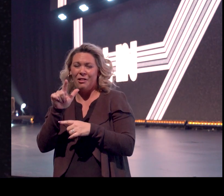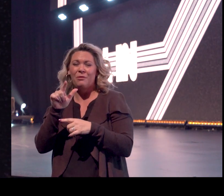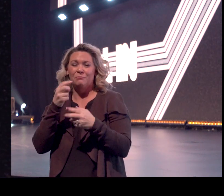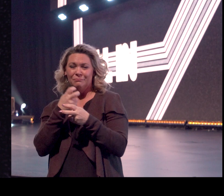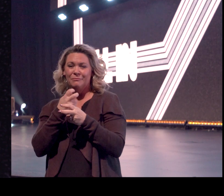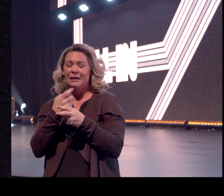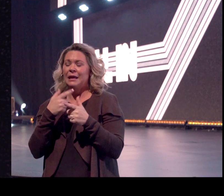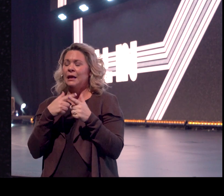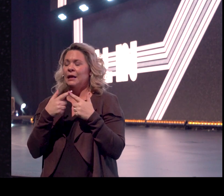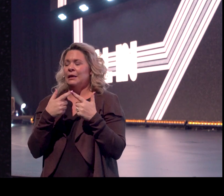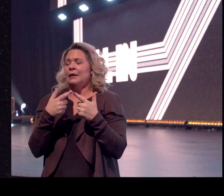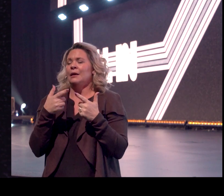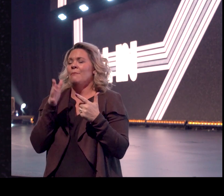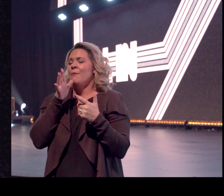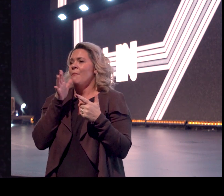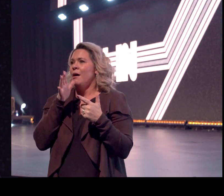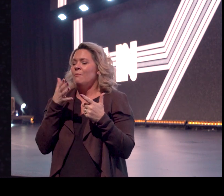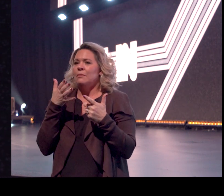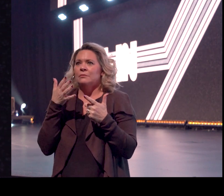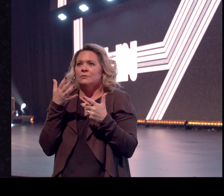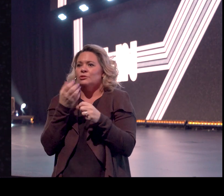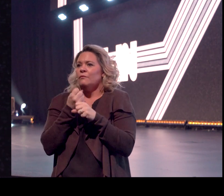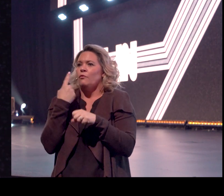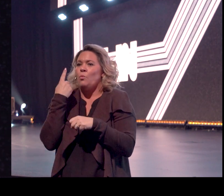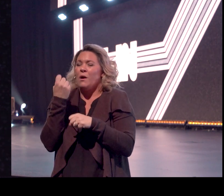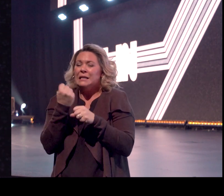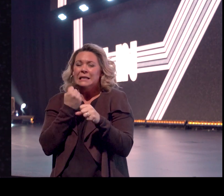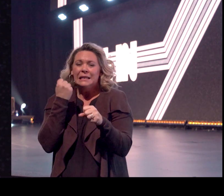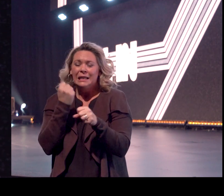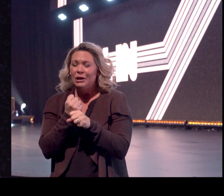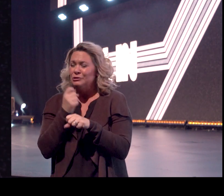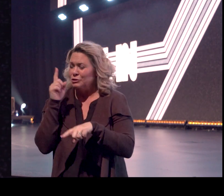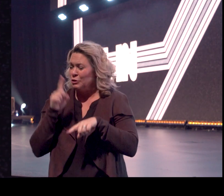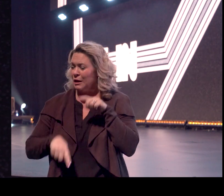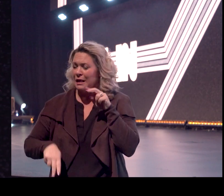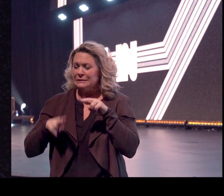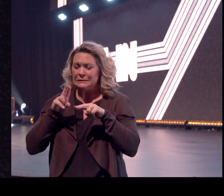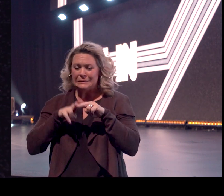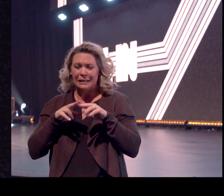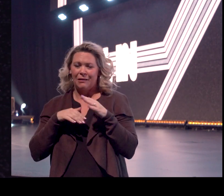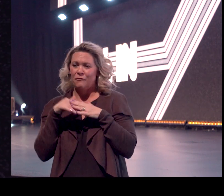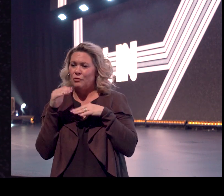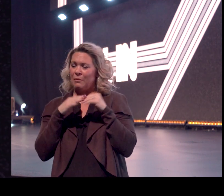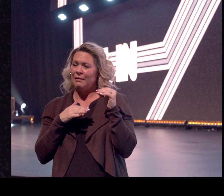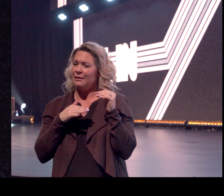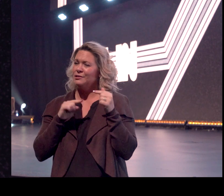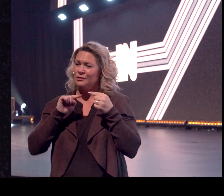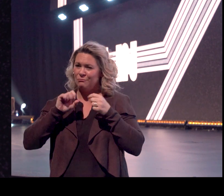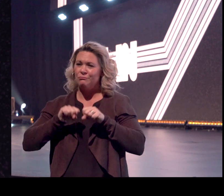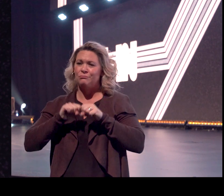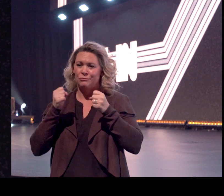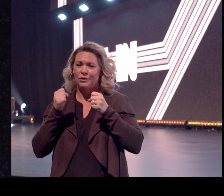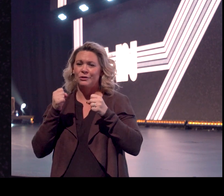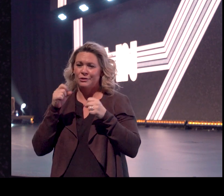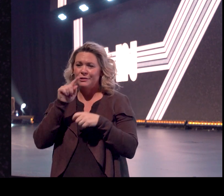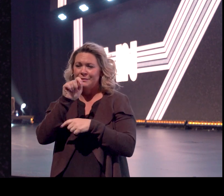forget, as a young child, you know, it took my mom almost over a year to be able to even sit down, like, comfortably.